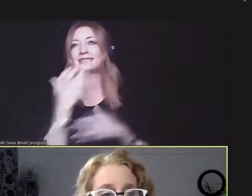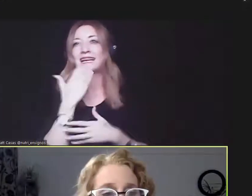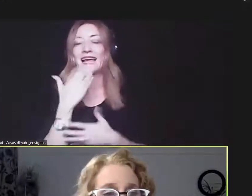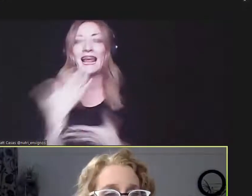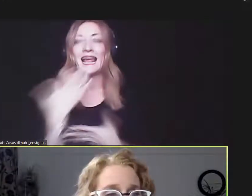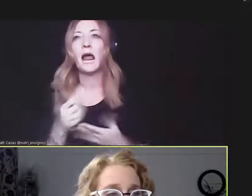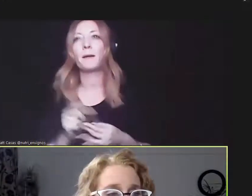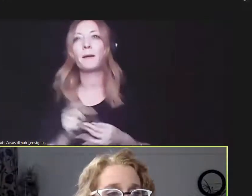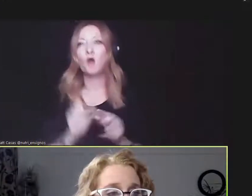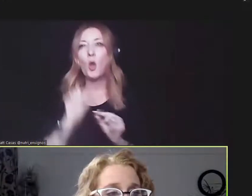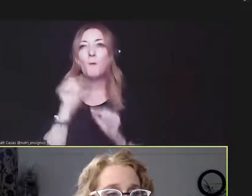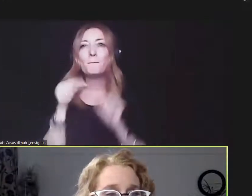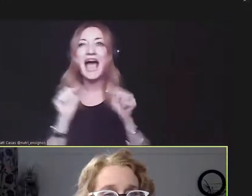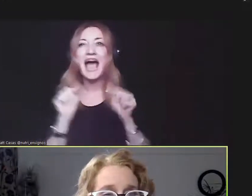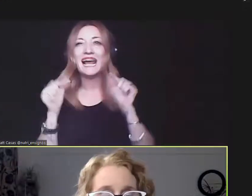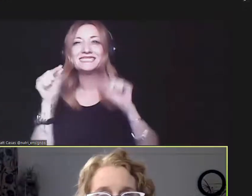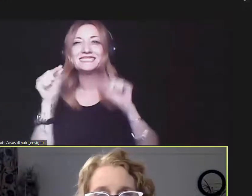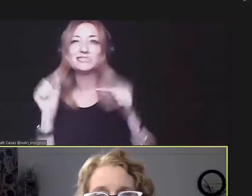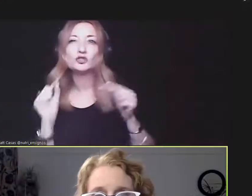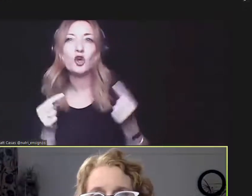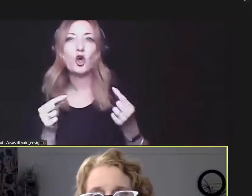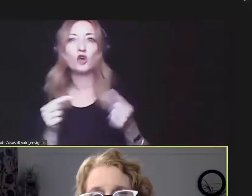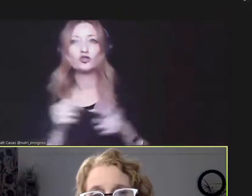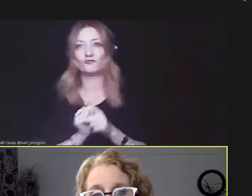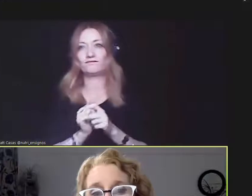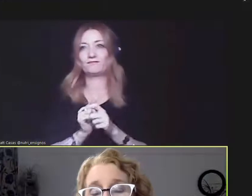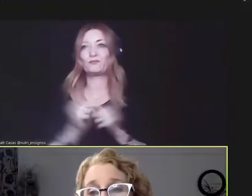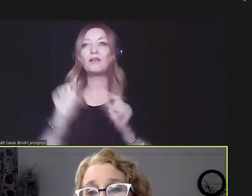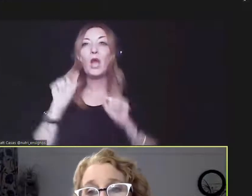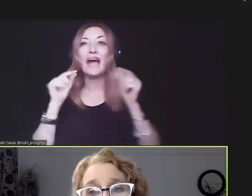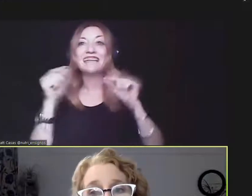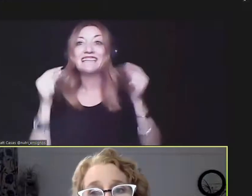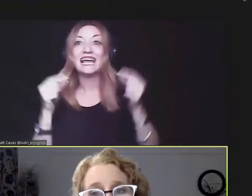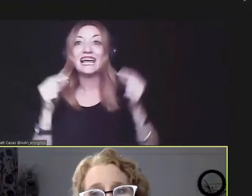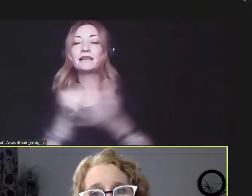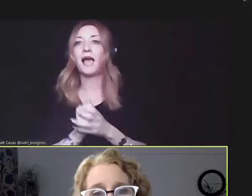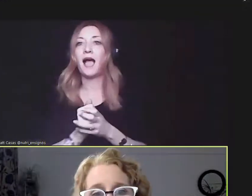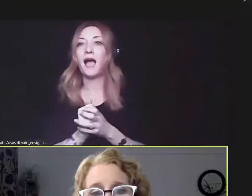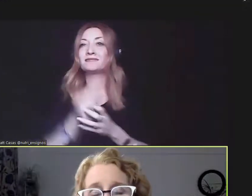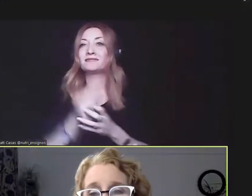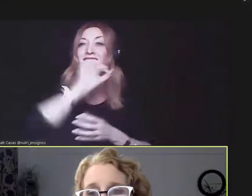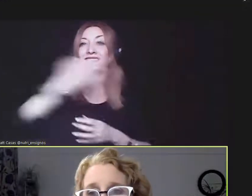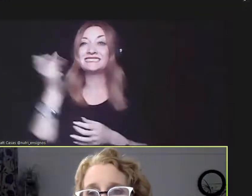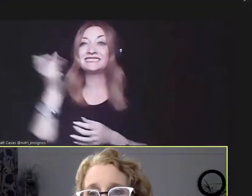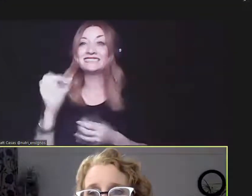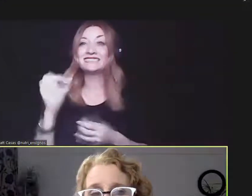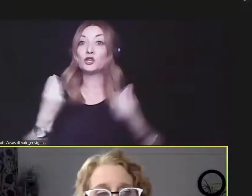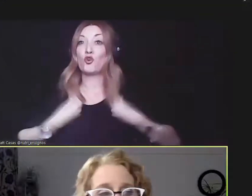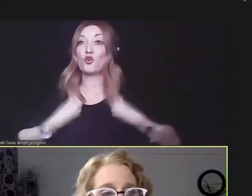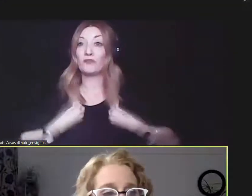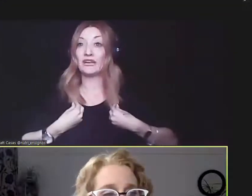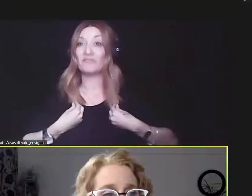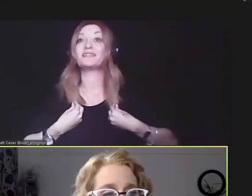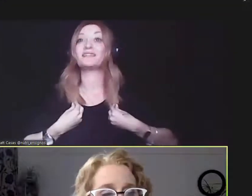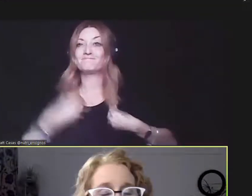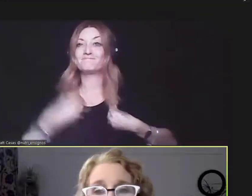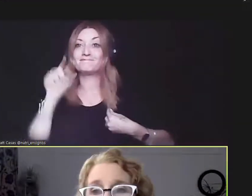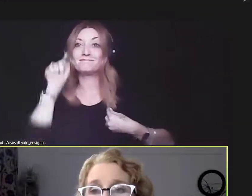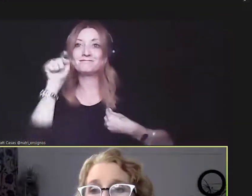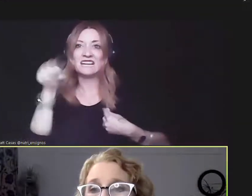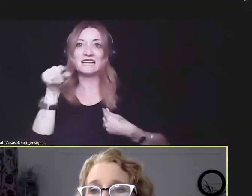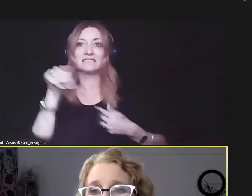in your bloodstream as well. But it can also help to restore a